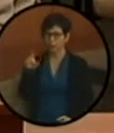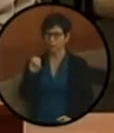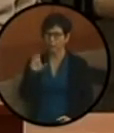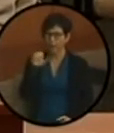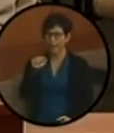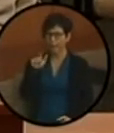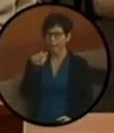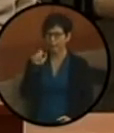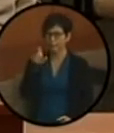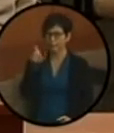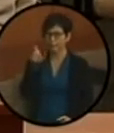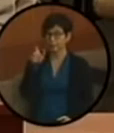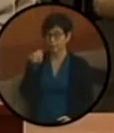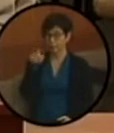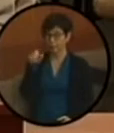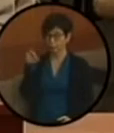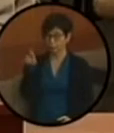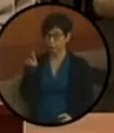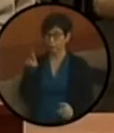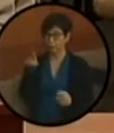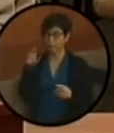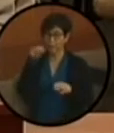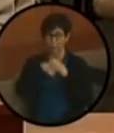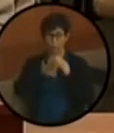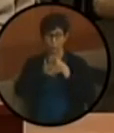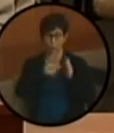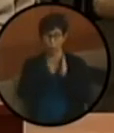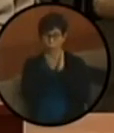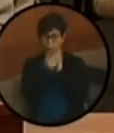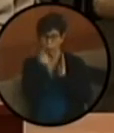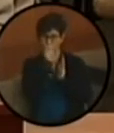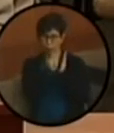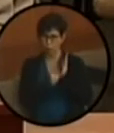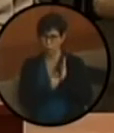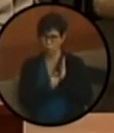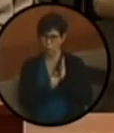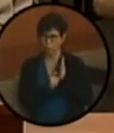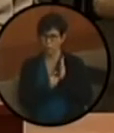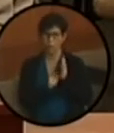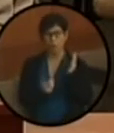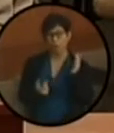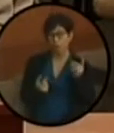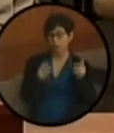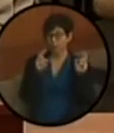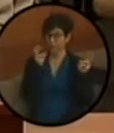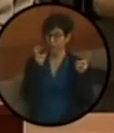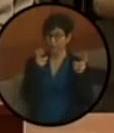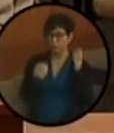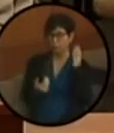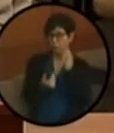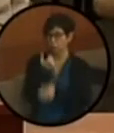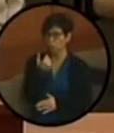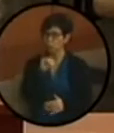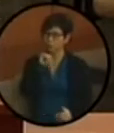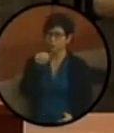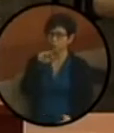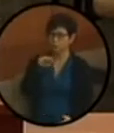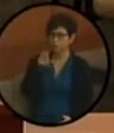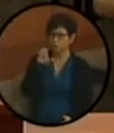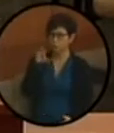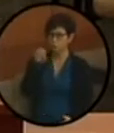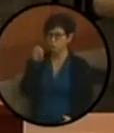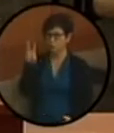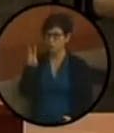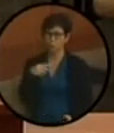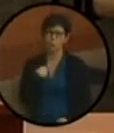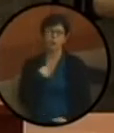Crow, brings this up as a national issue that happens in cities all over the nation, that a lot of this